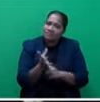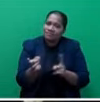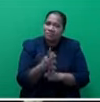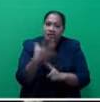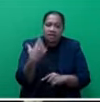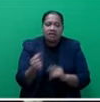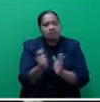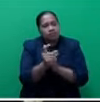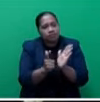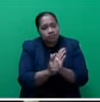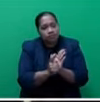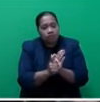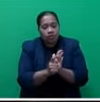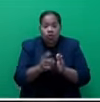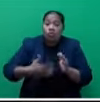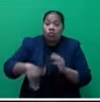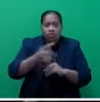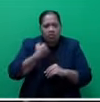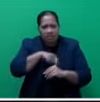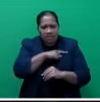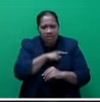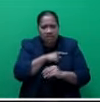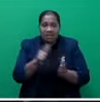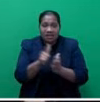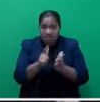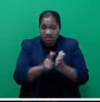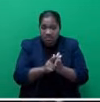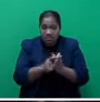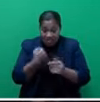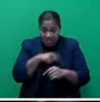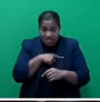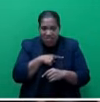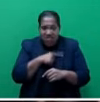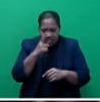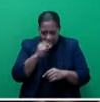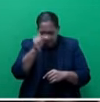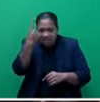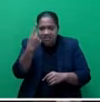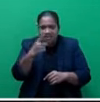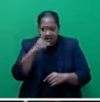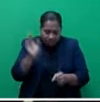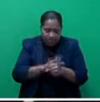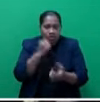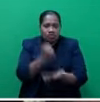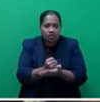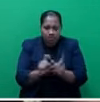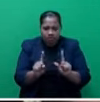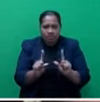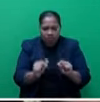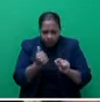laws that all of us as legislators can actually understand and ensure that it is applied. So,